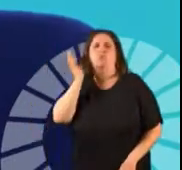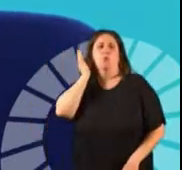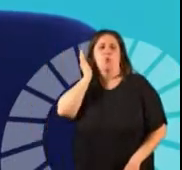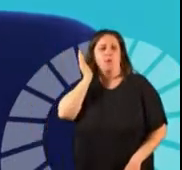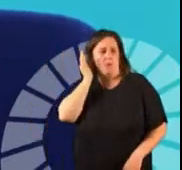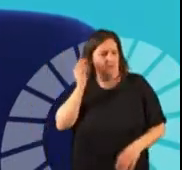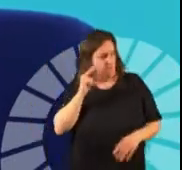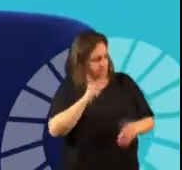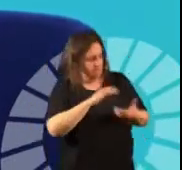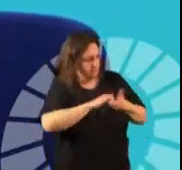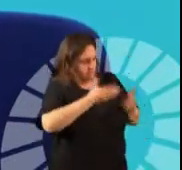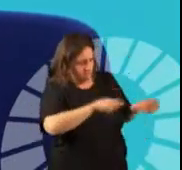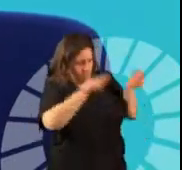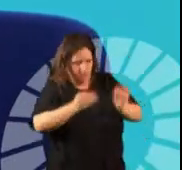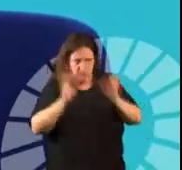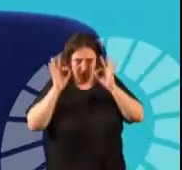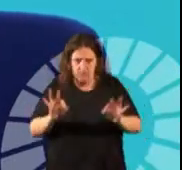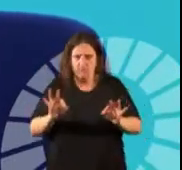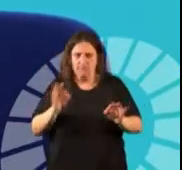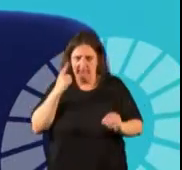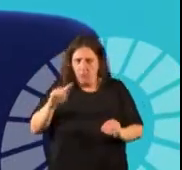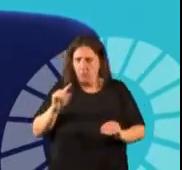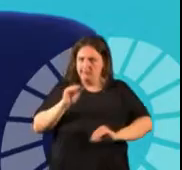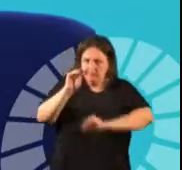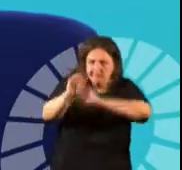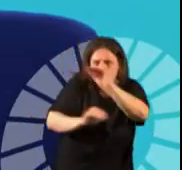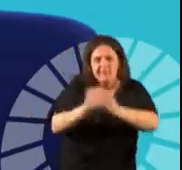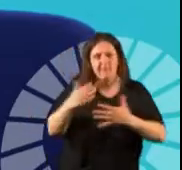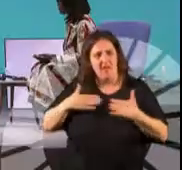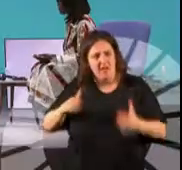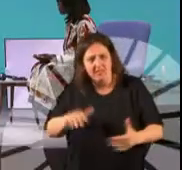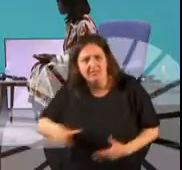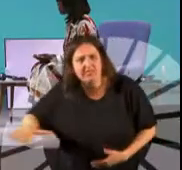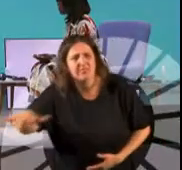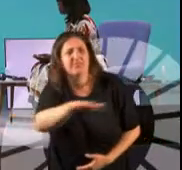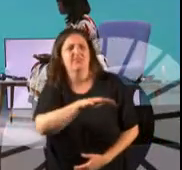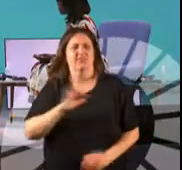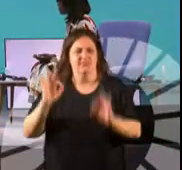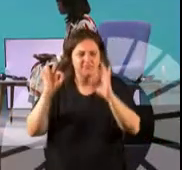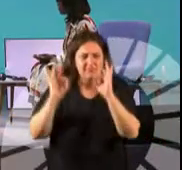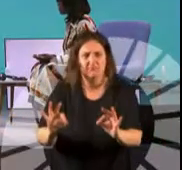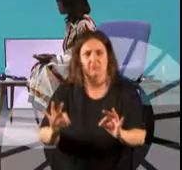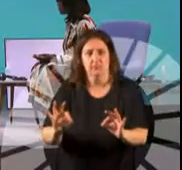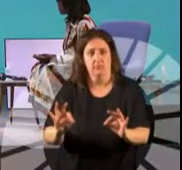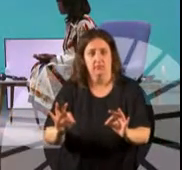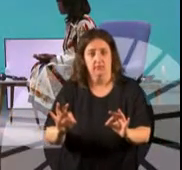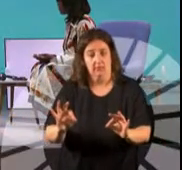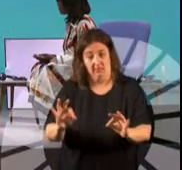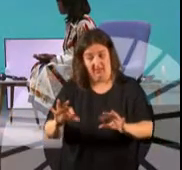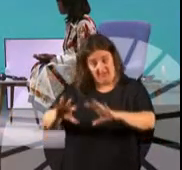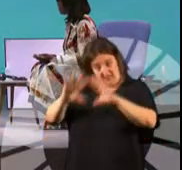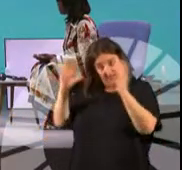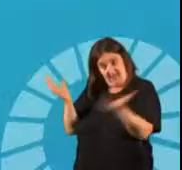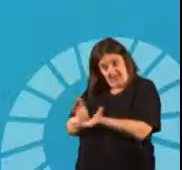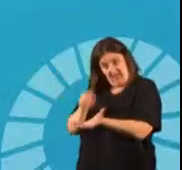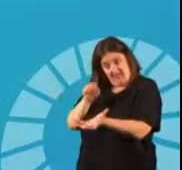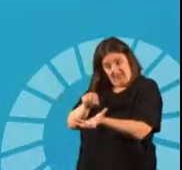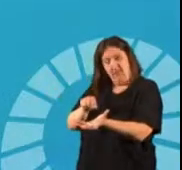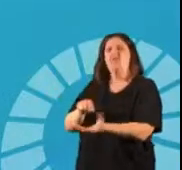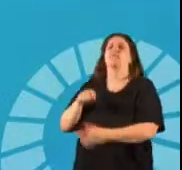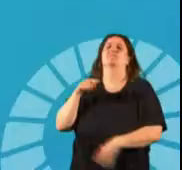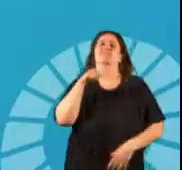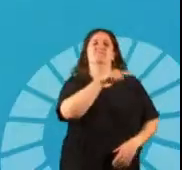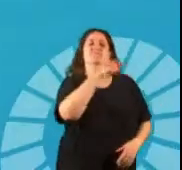of them. And on data, we've got to make the invisible visible. We've got to pinpoint places in